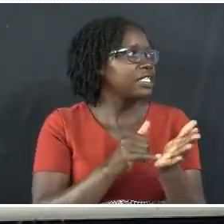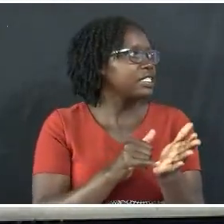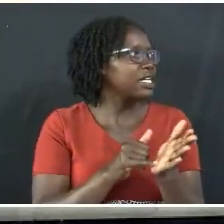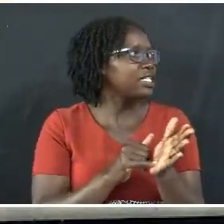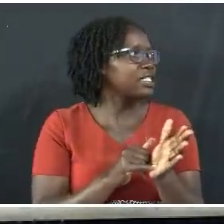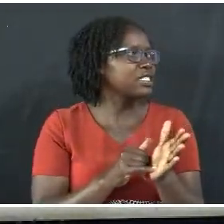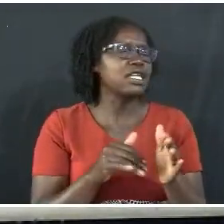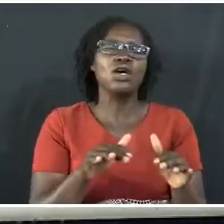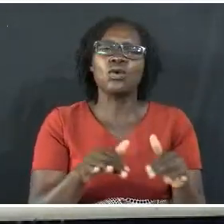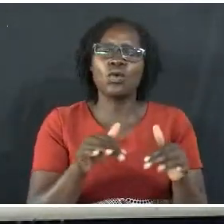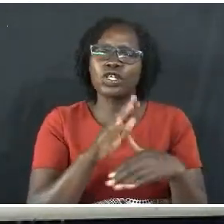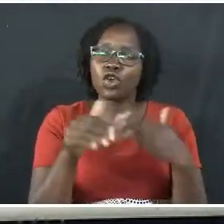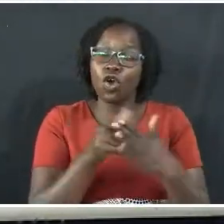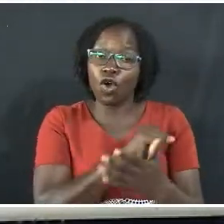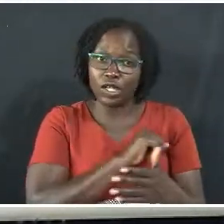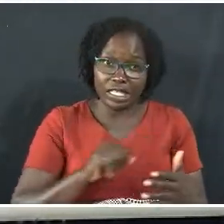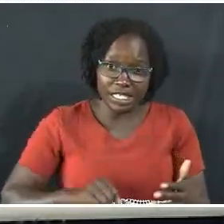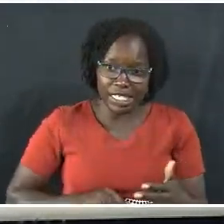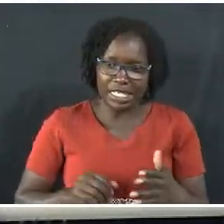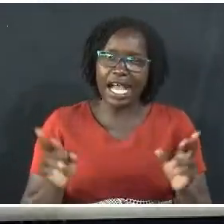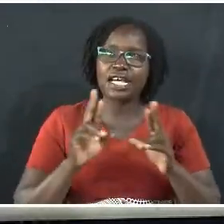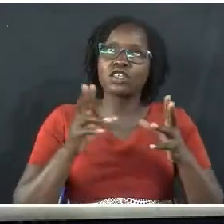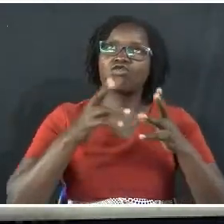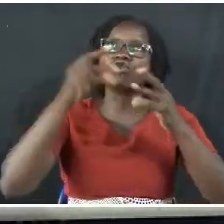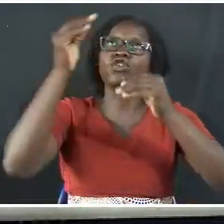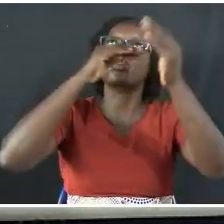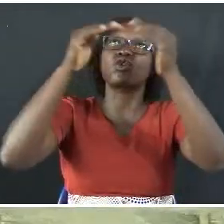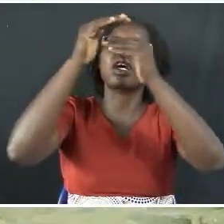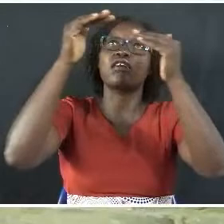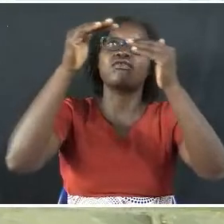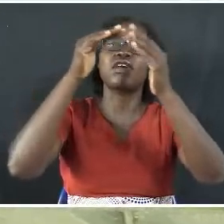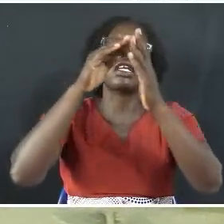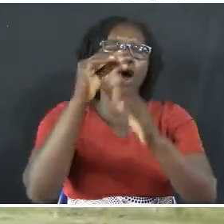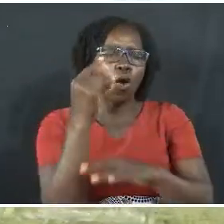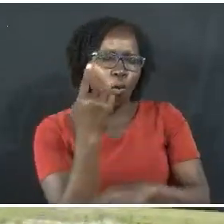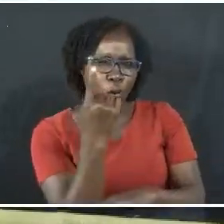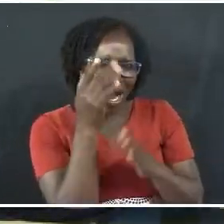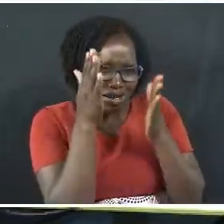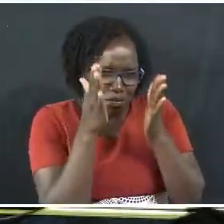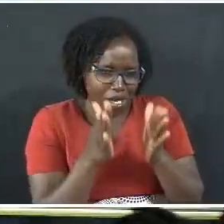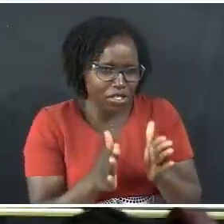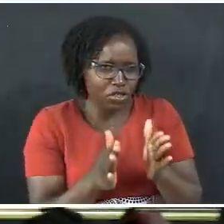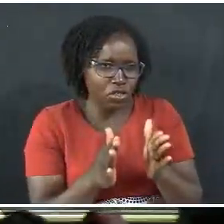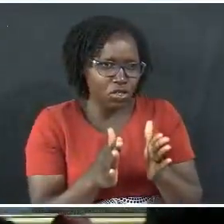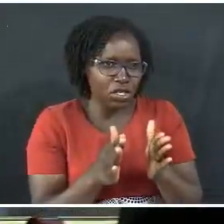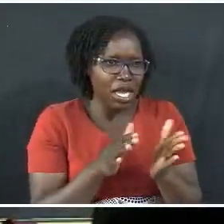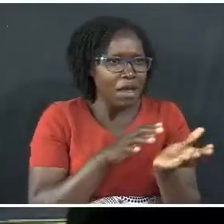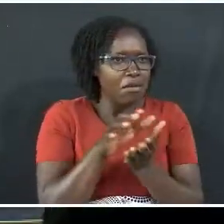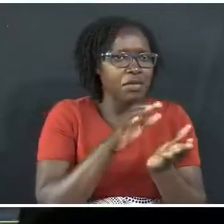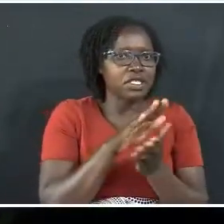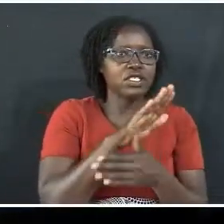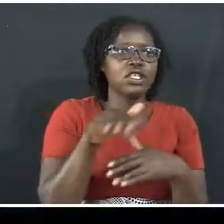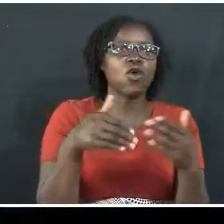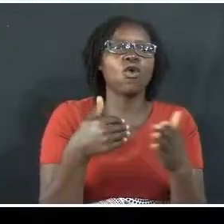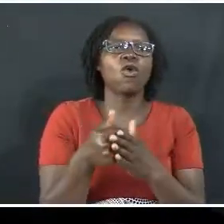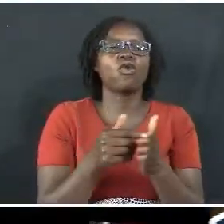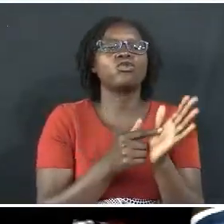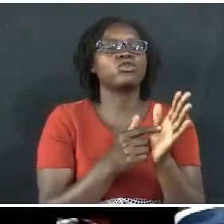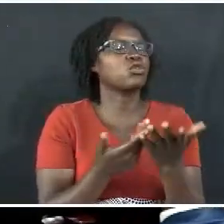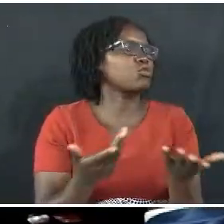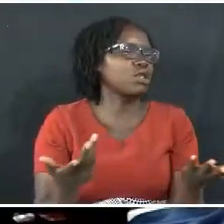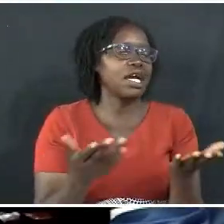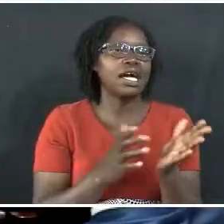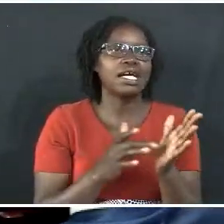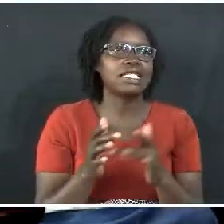when all the saints are ready to go to heaven, one person messes the whole show.